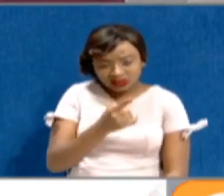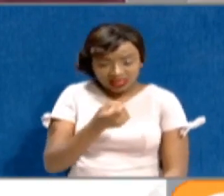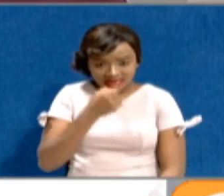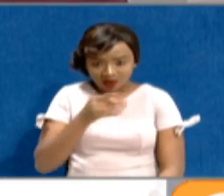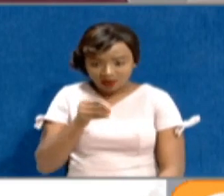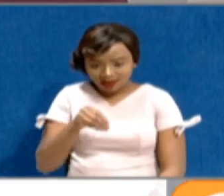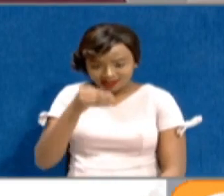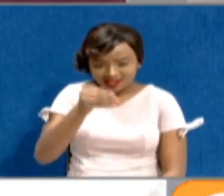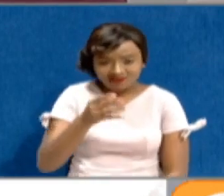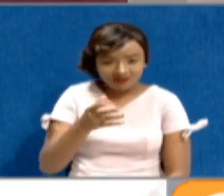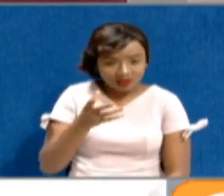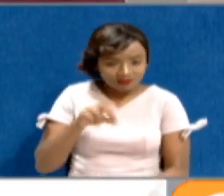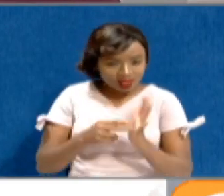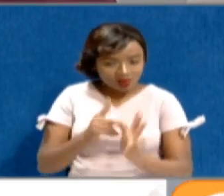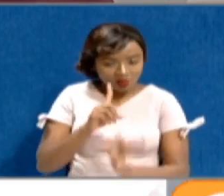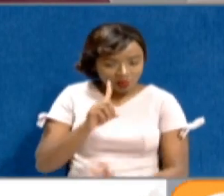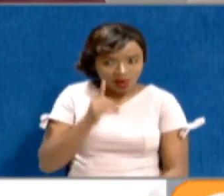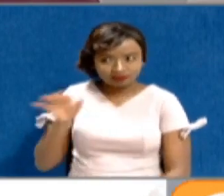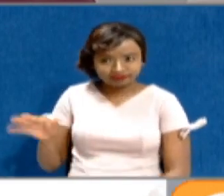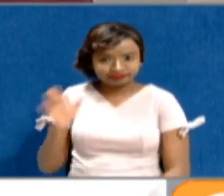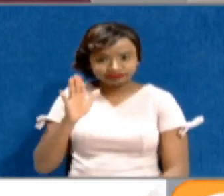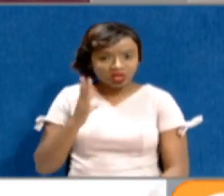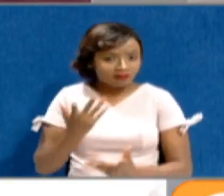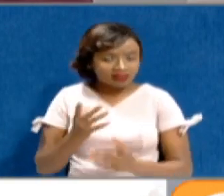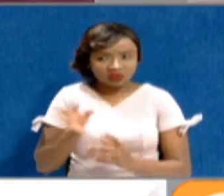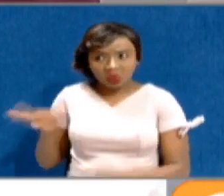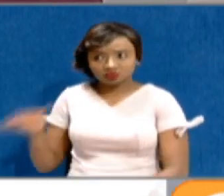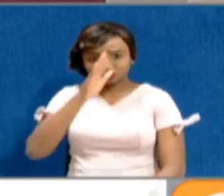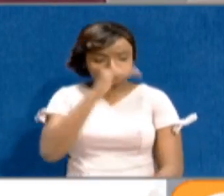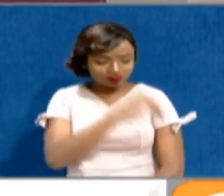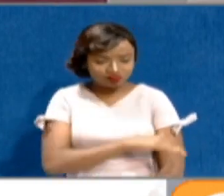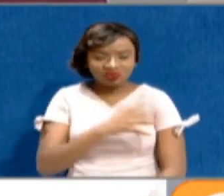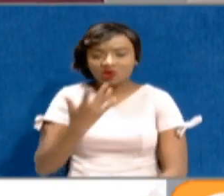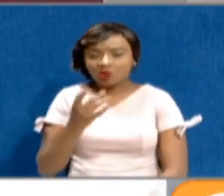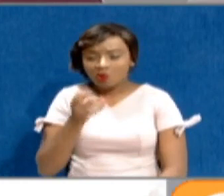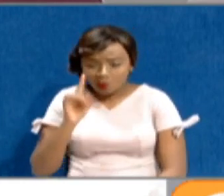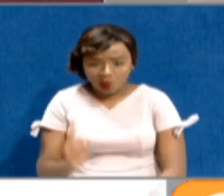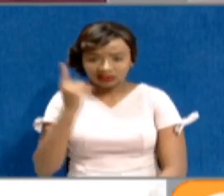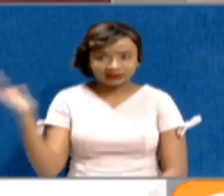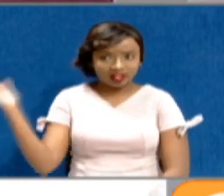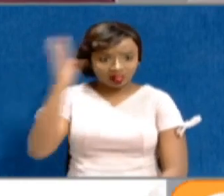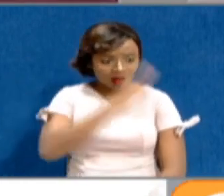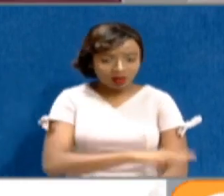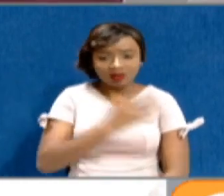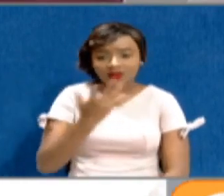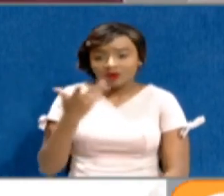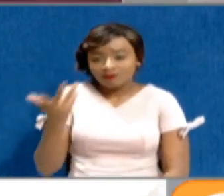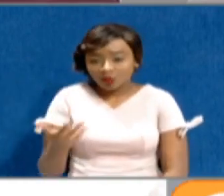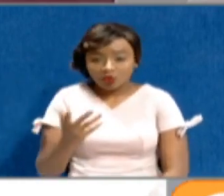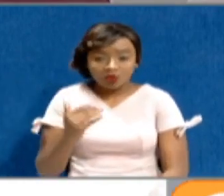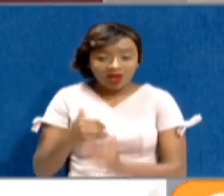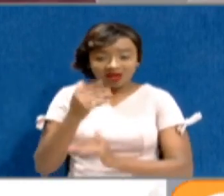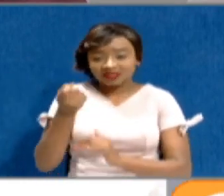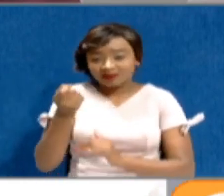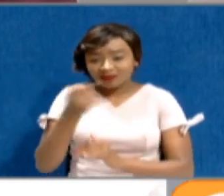schedule, right? So do people need 1 dose, 2 doses, 3 doses? What's the schedule? Over what intervals? Is it 1 dose every